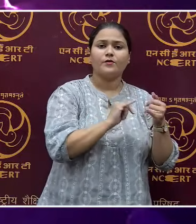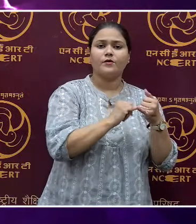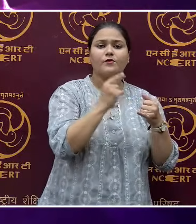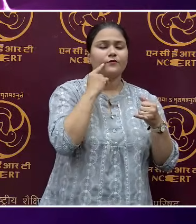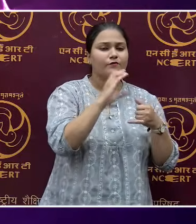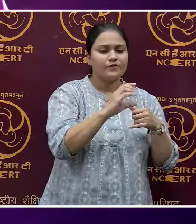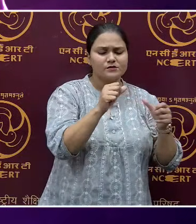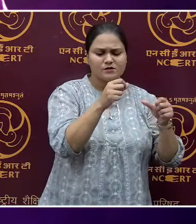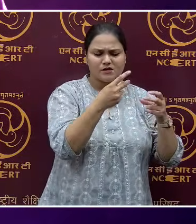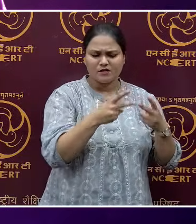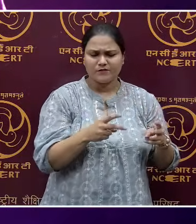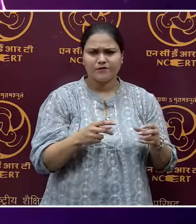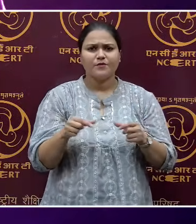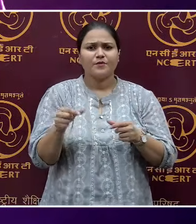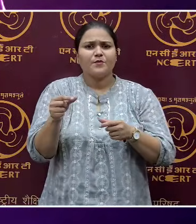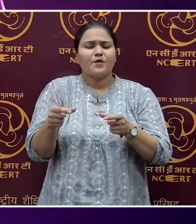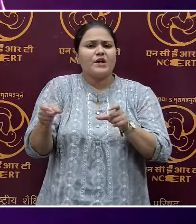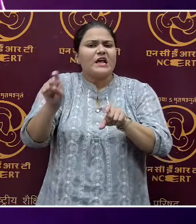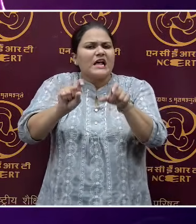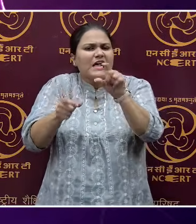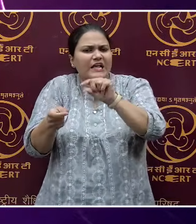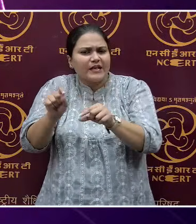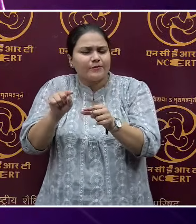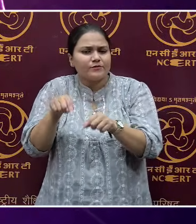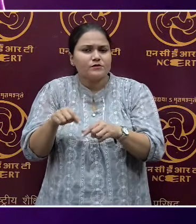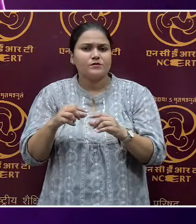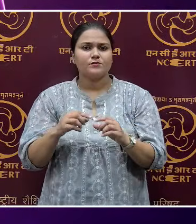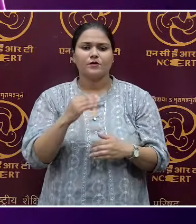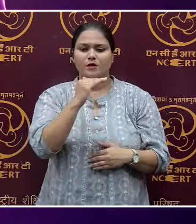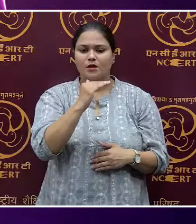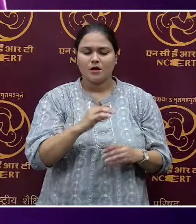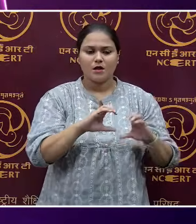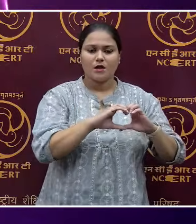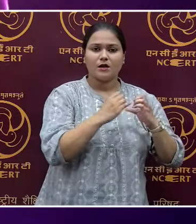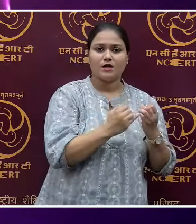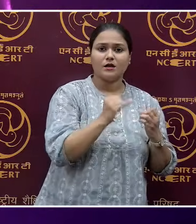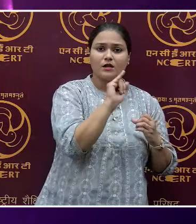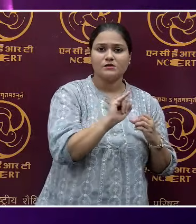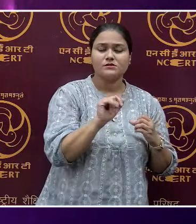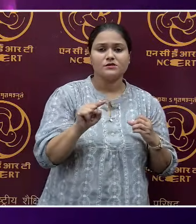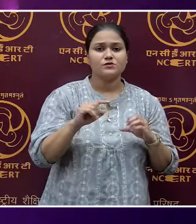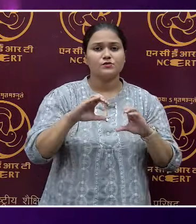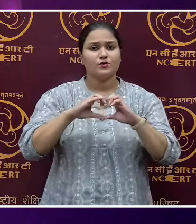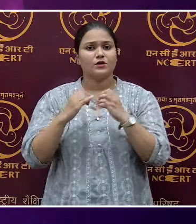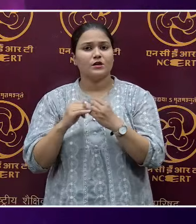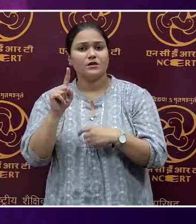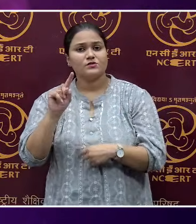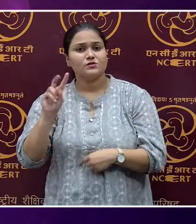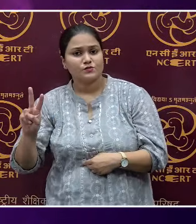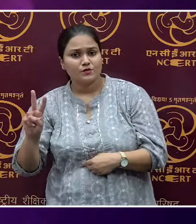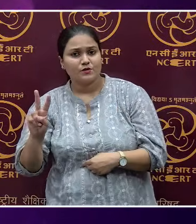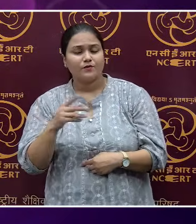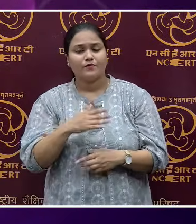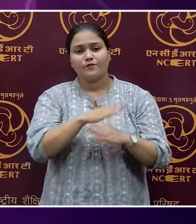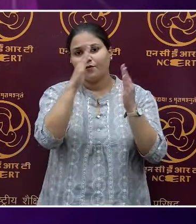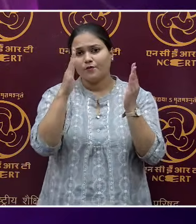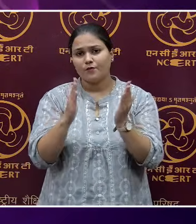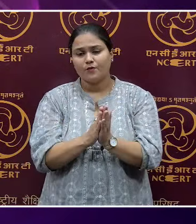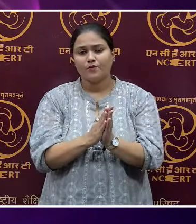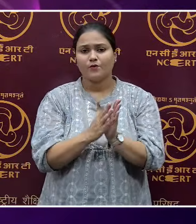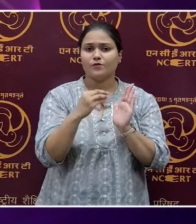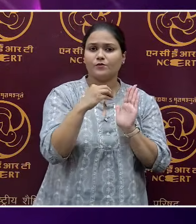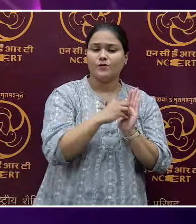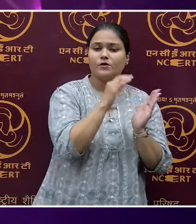resources, everything, chemistry, it is like in a grade wise, like from class 6 to class 12, all the materials are stored in